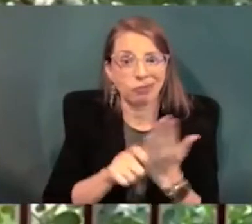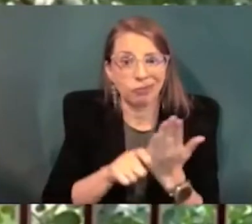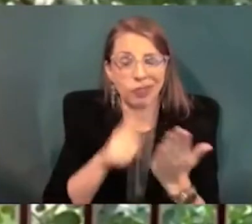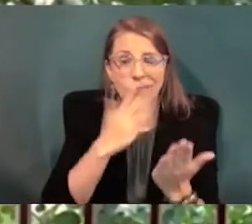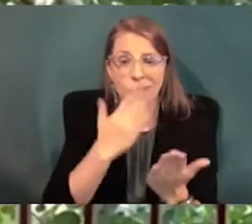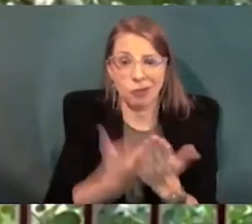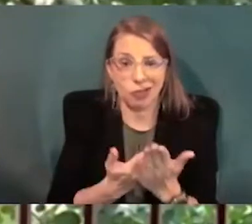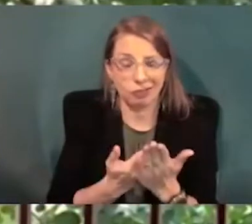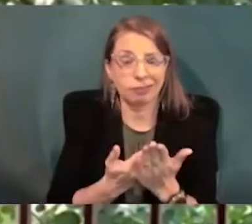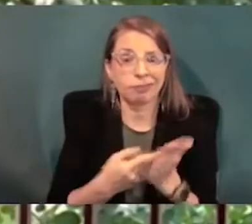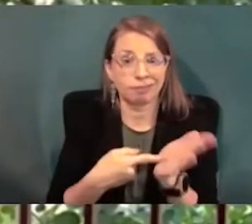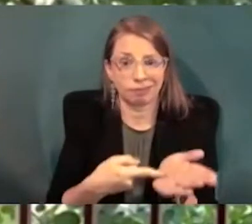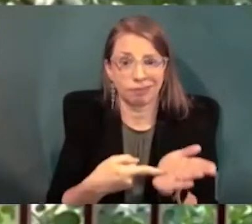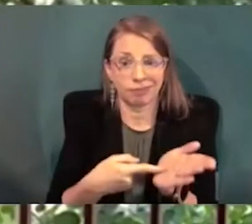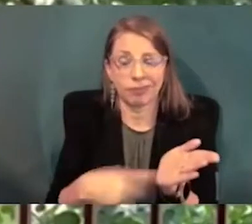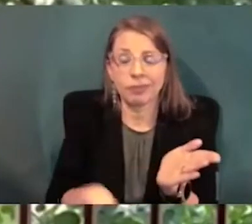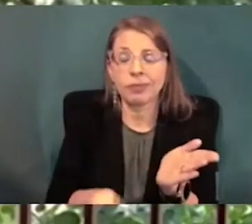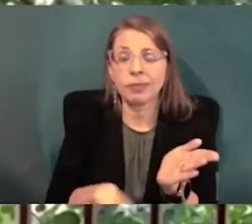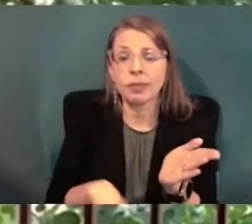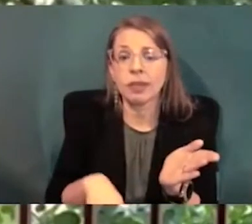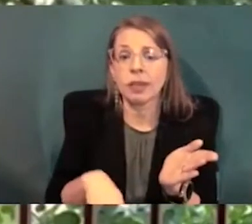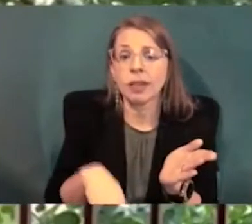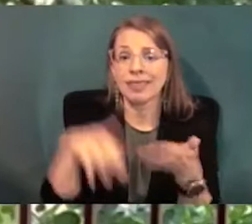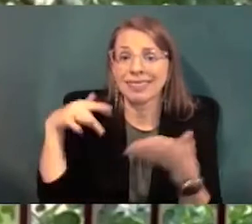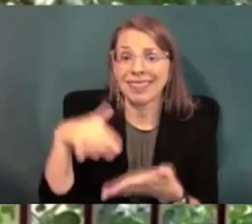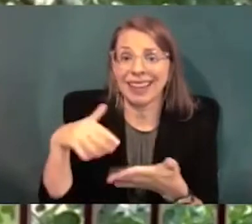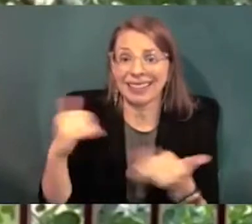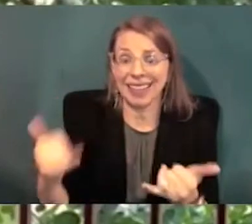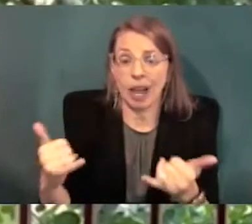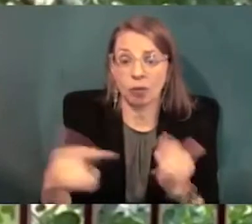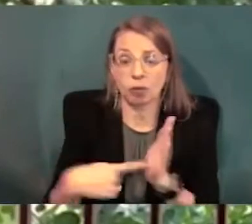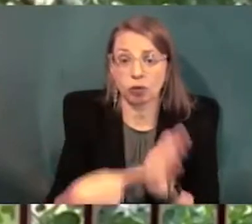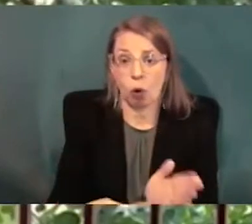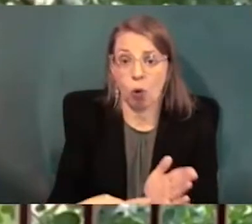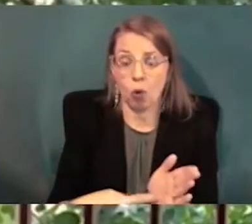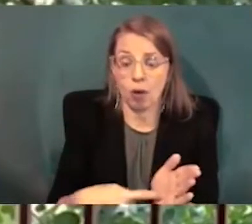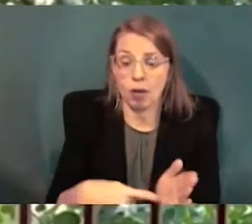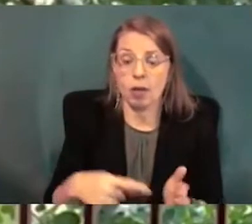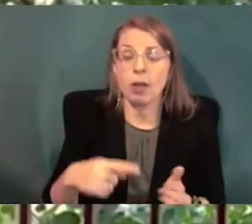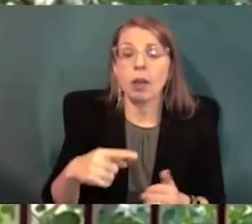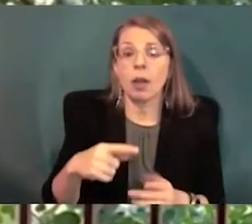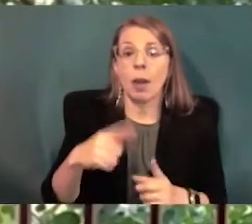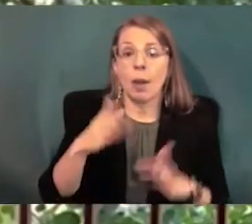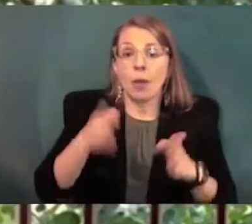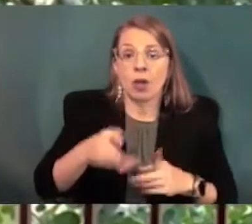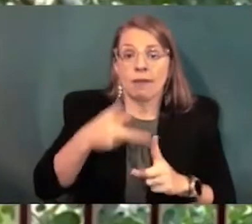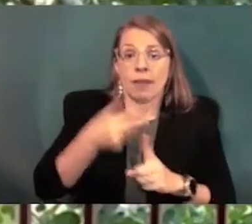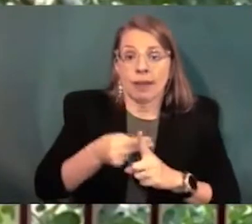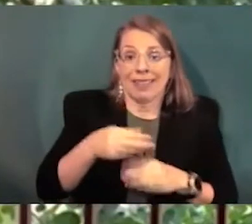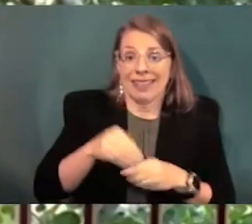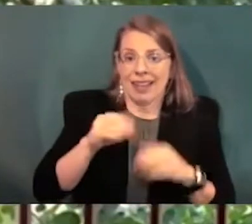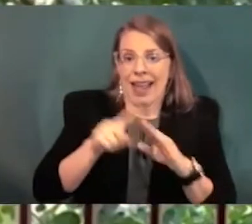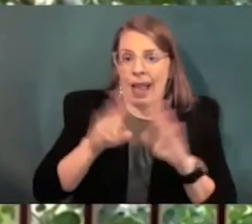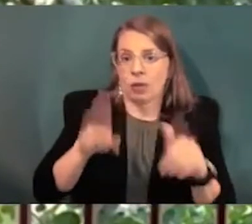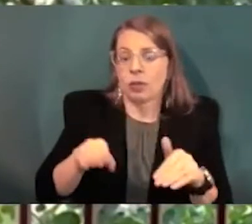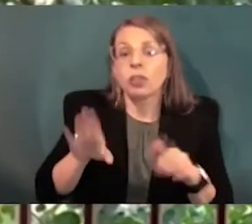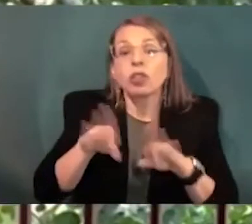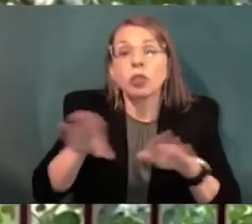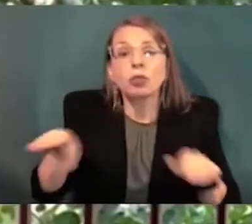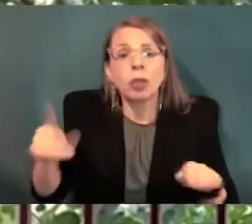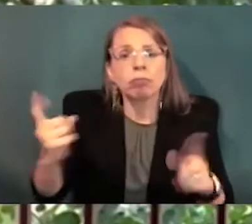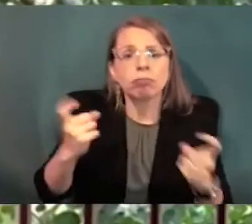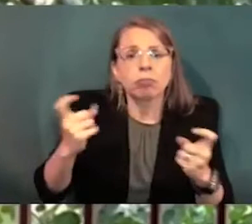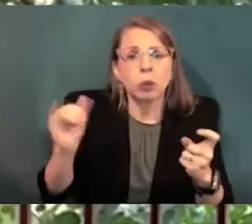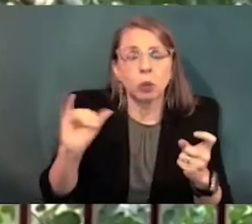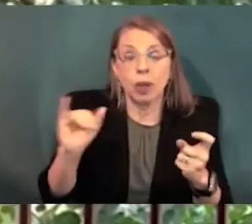now. One by one, that if you have people who are vaccinated within a household, because we get this question about children as well, if you